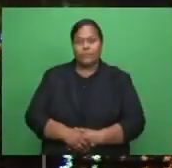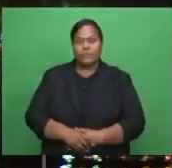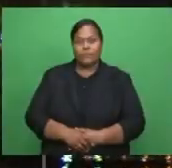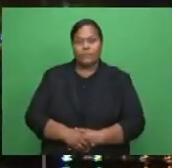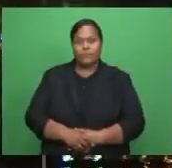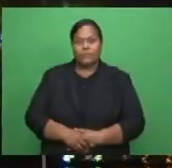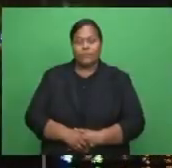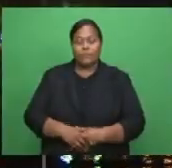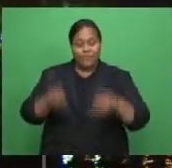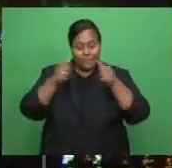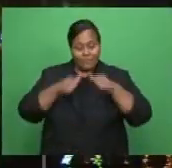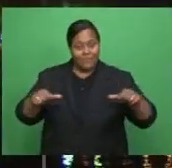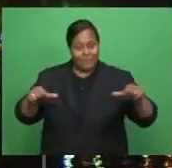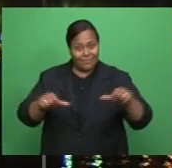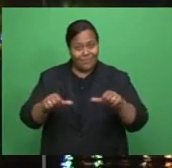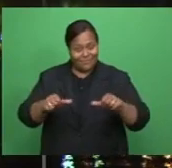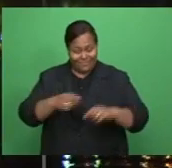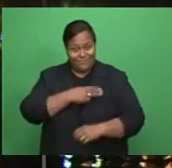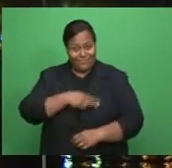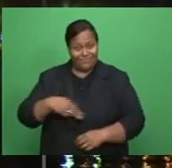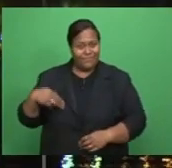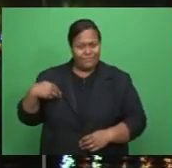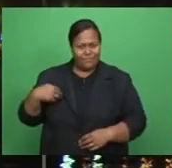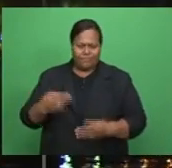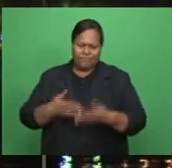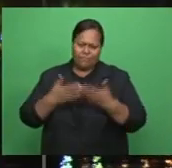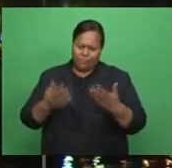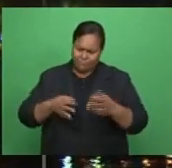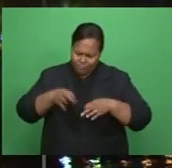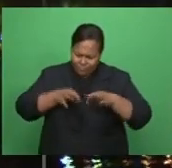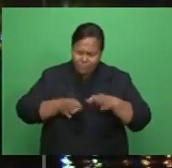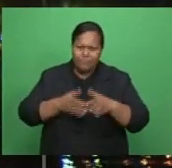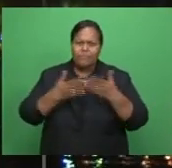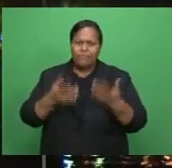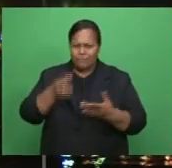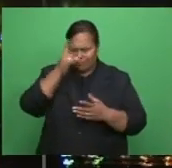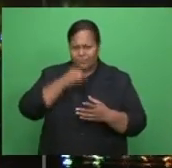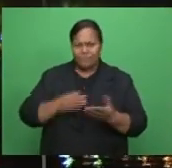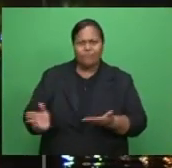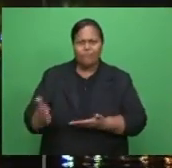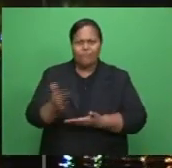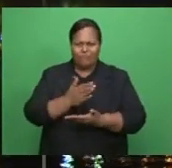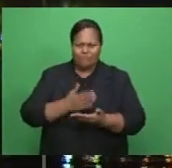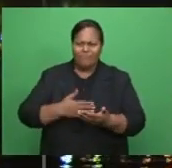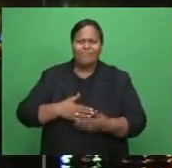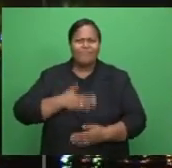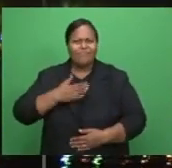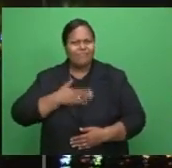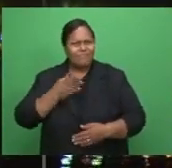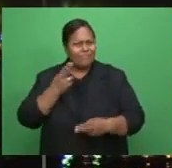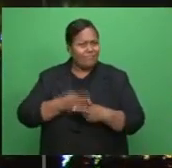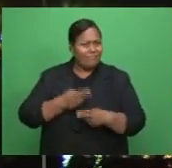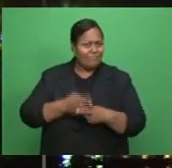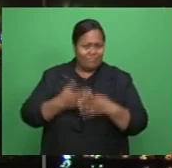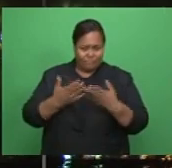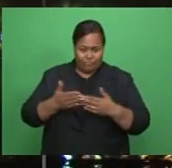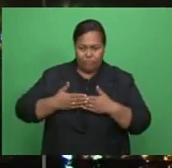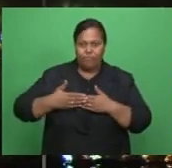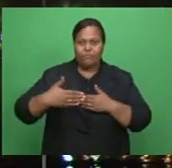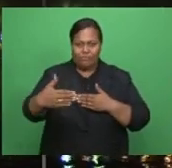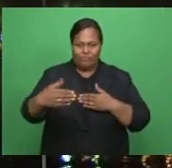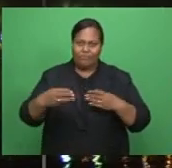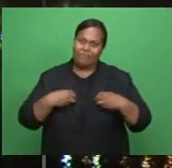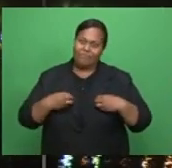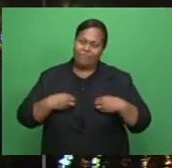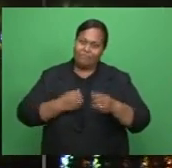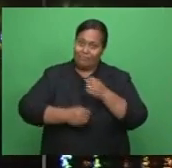The Agriculture Ministry is looking at how to capitalise on increasing interest in farming for long-term benefit and sustainability.